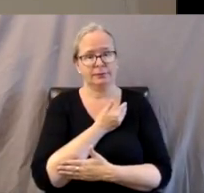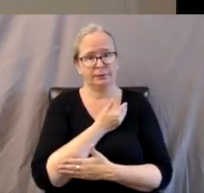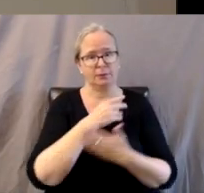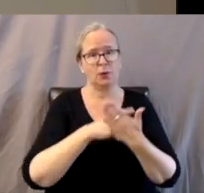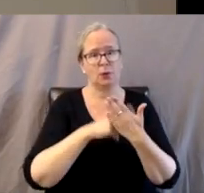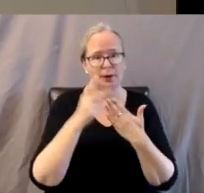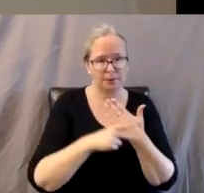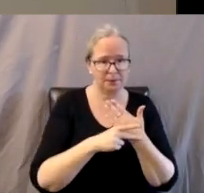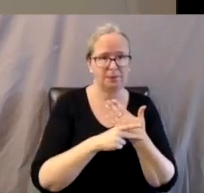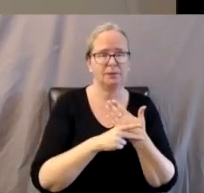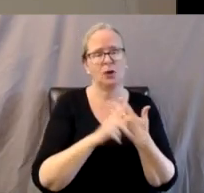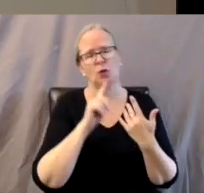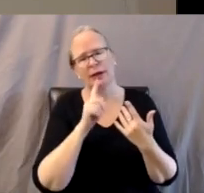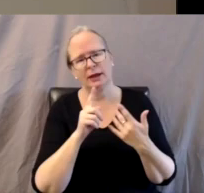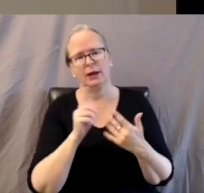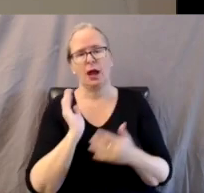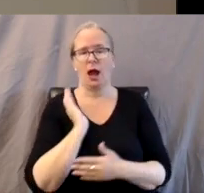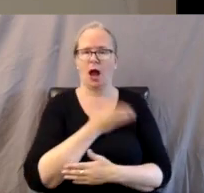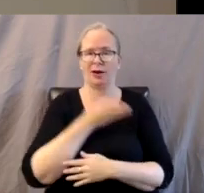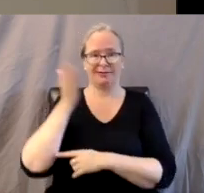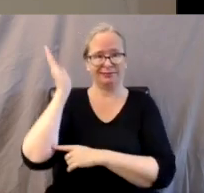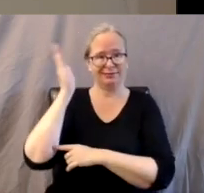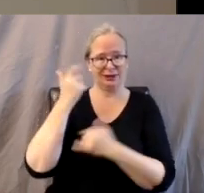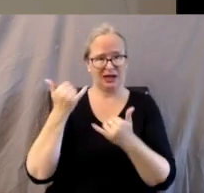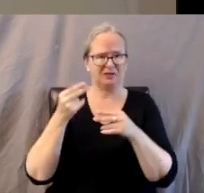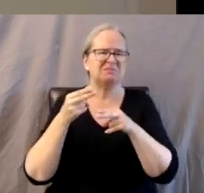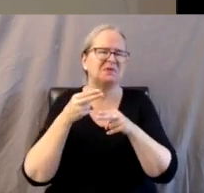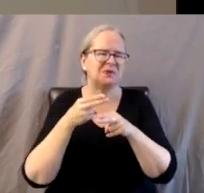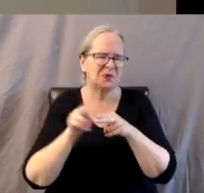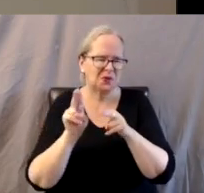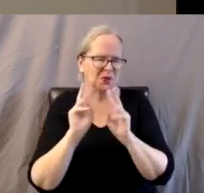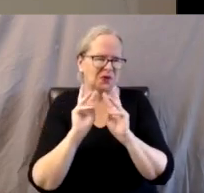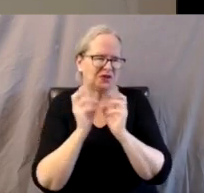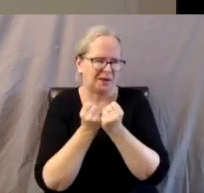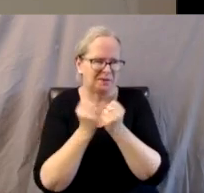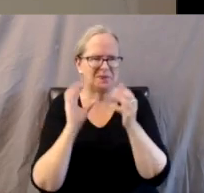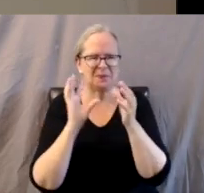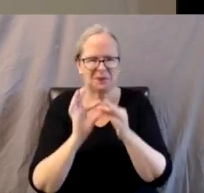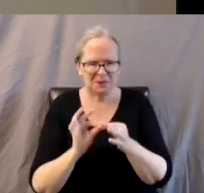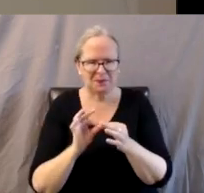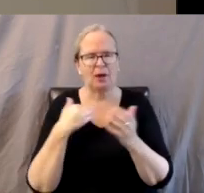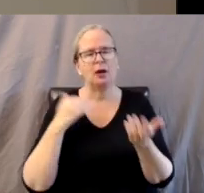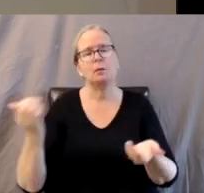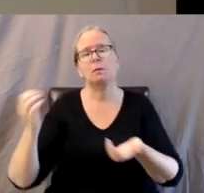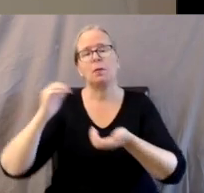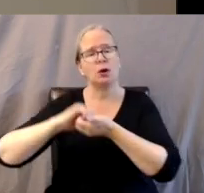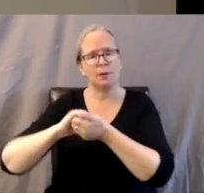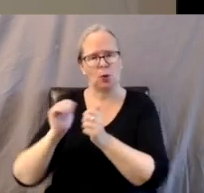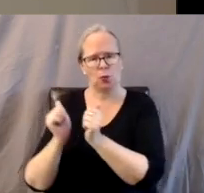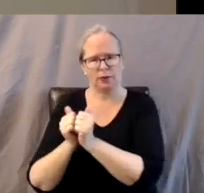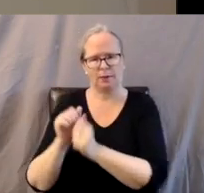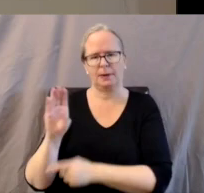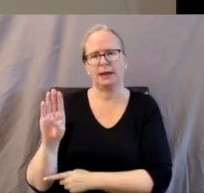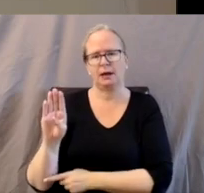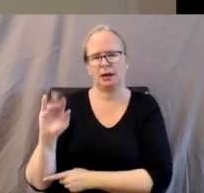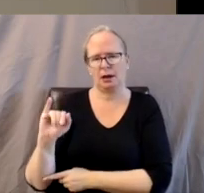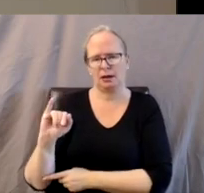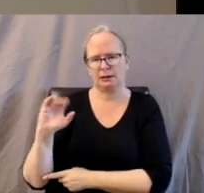this presentation was made in contribution with Basic Income Calgary and